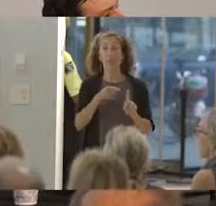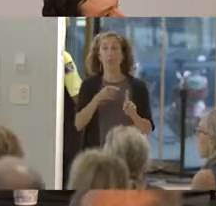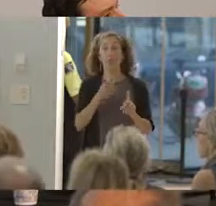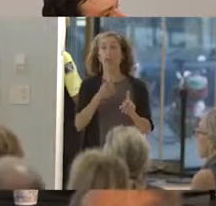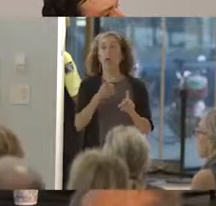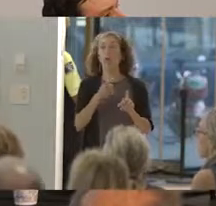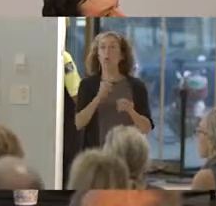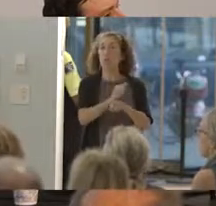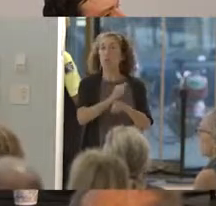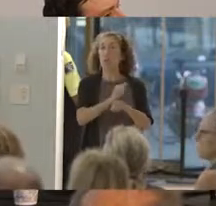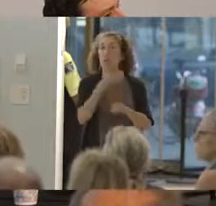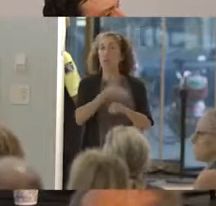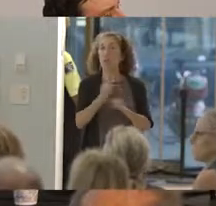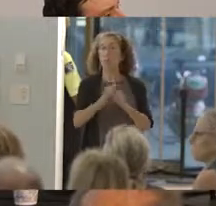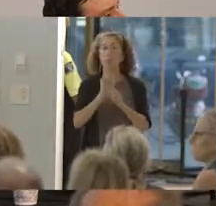Sure.